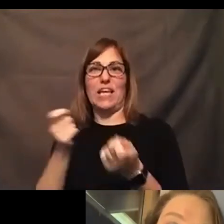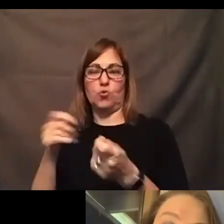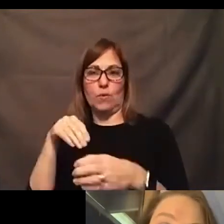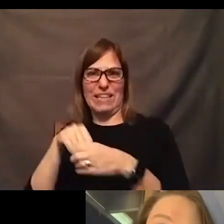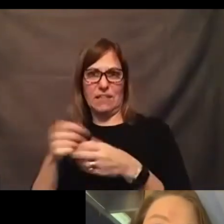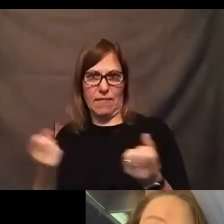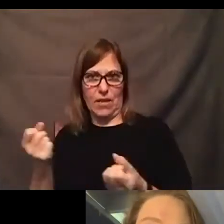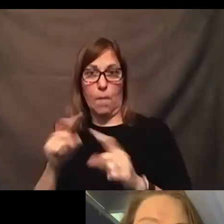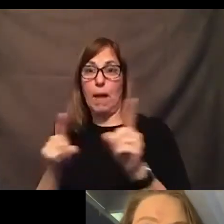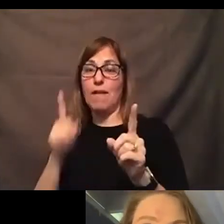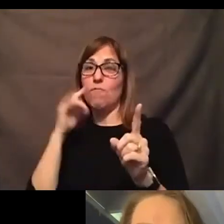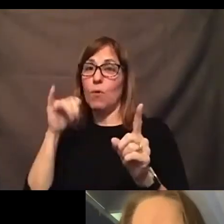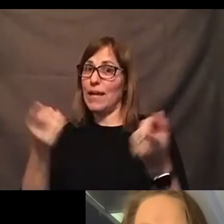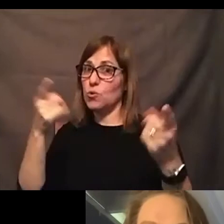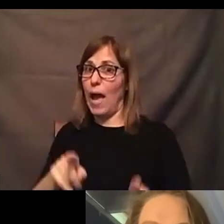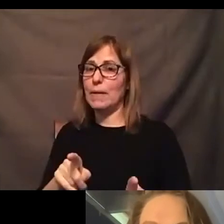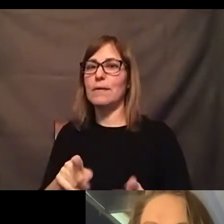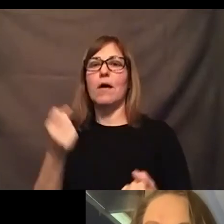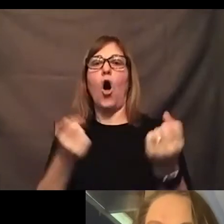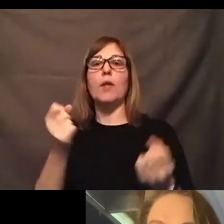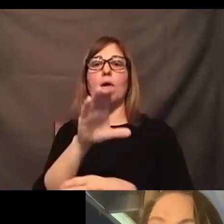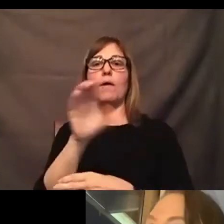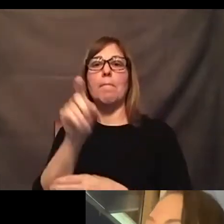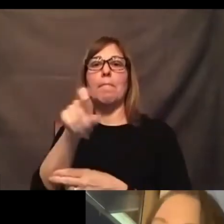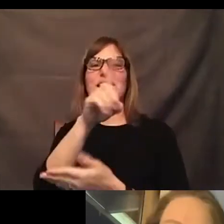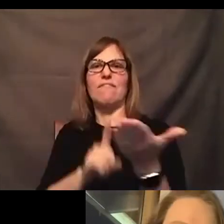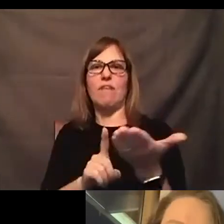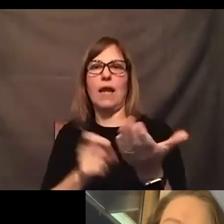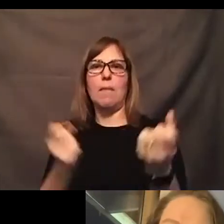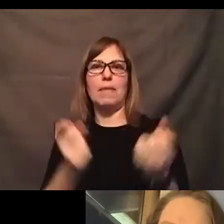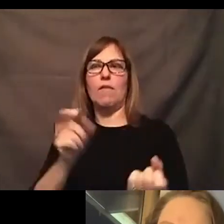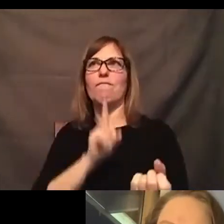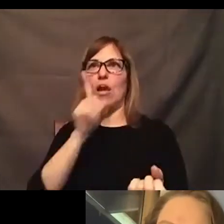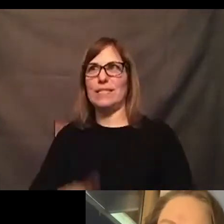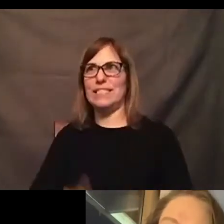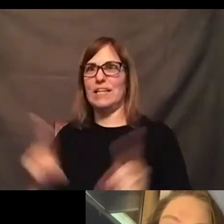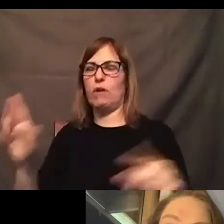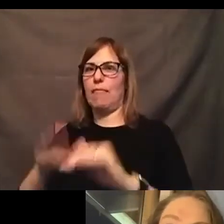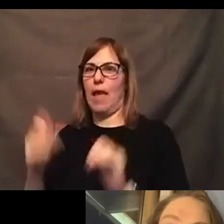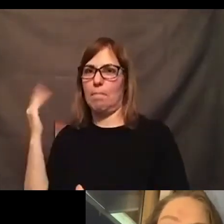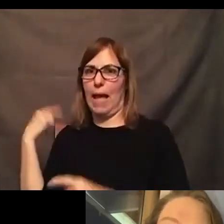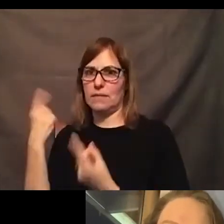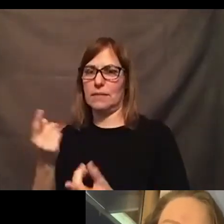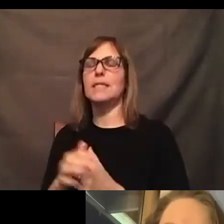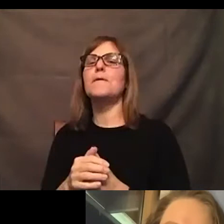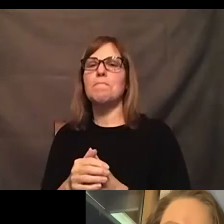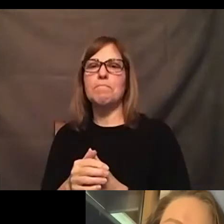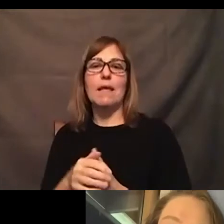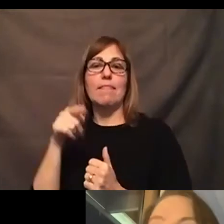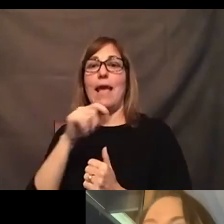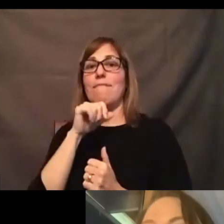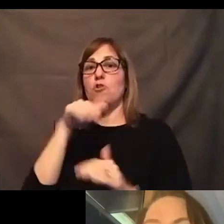happen, automotive companies have to design vehicles very differently than they have in the past. They have not